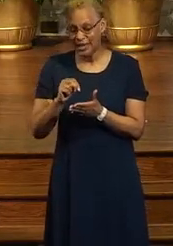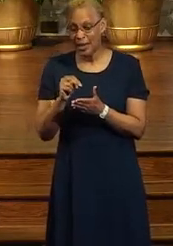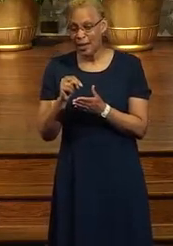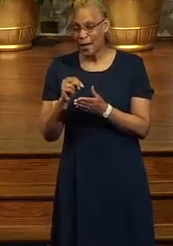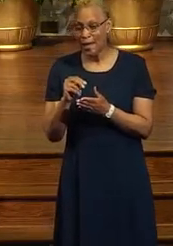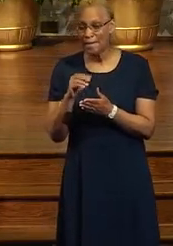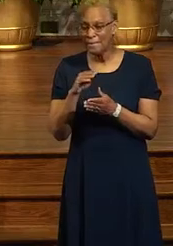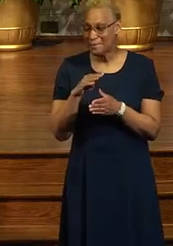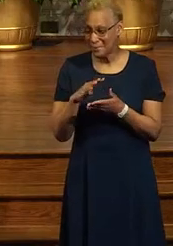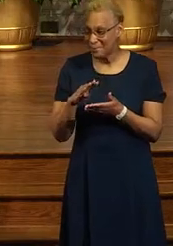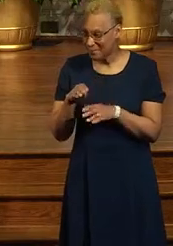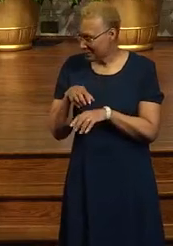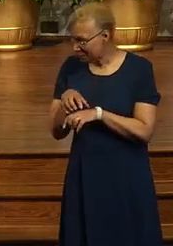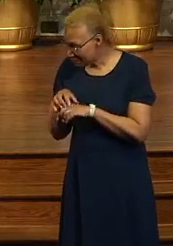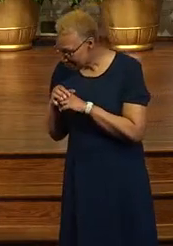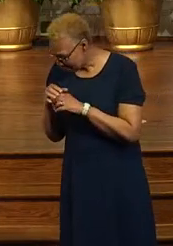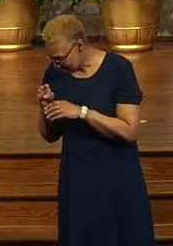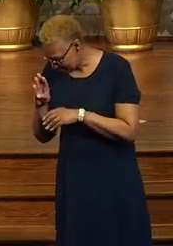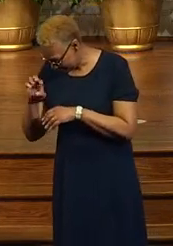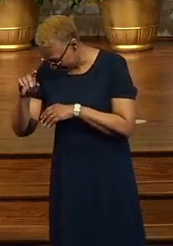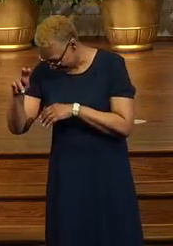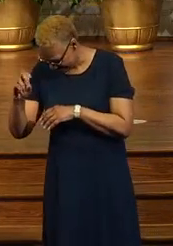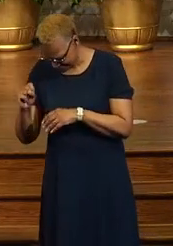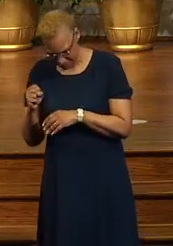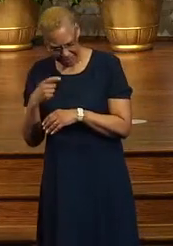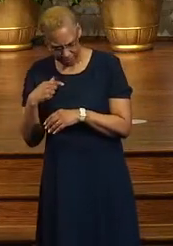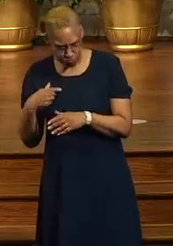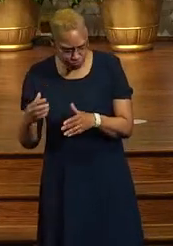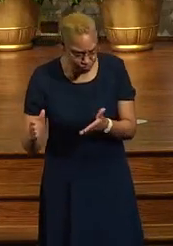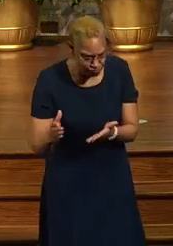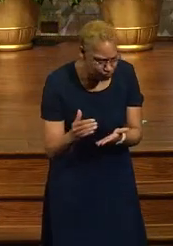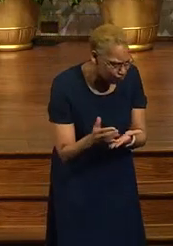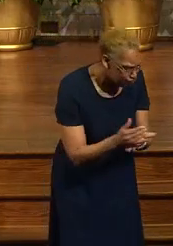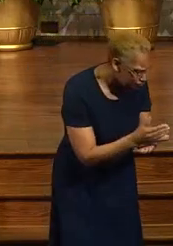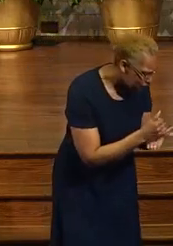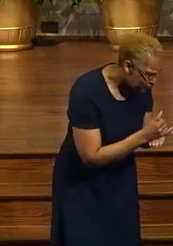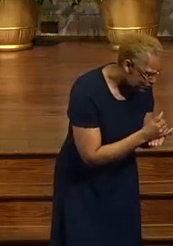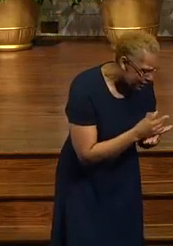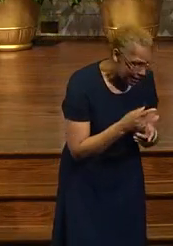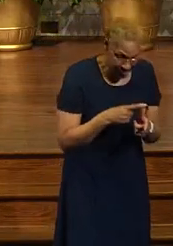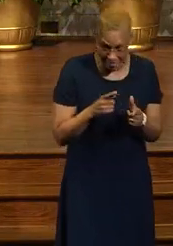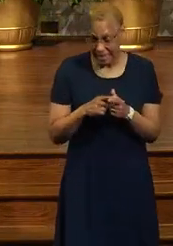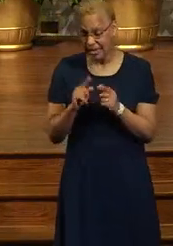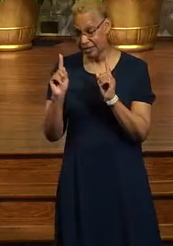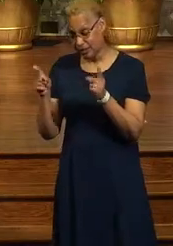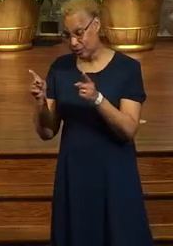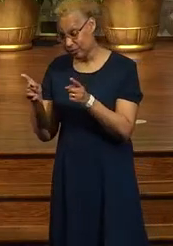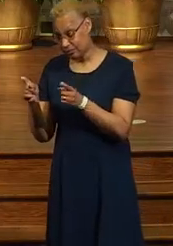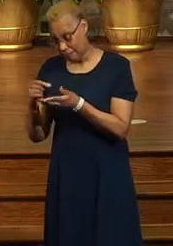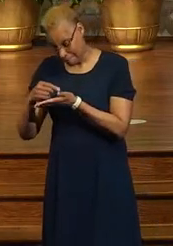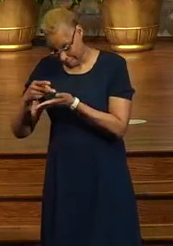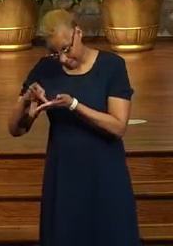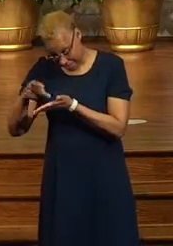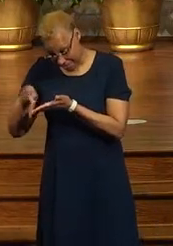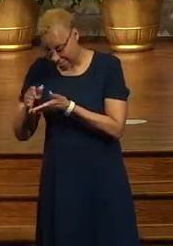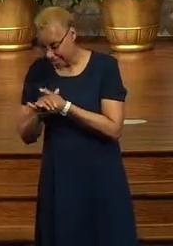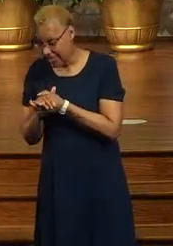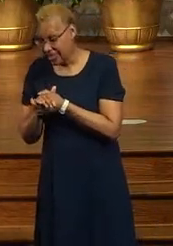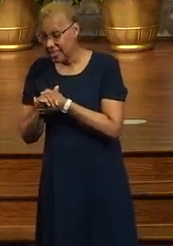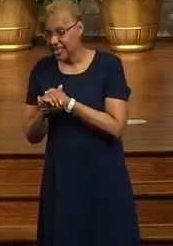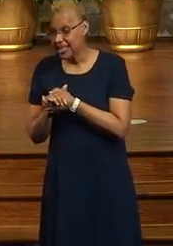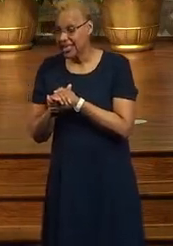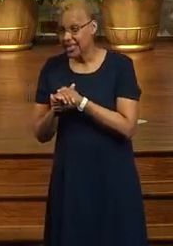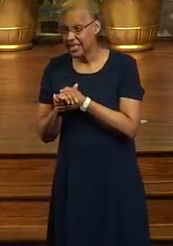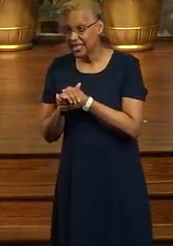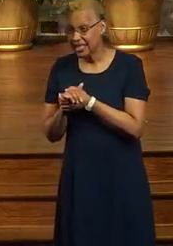And so after I gather all of these items, I would proceed to the cash out. And there I would go